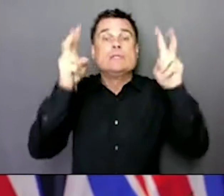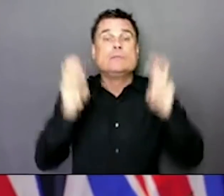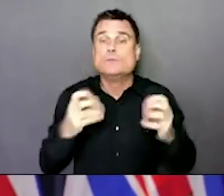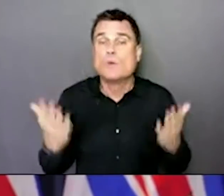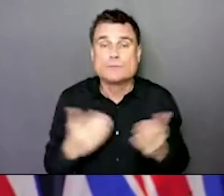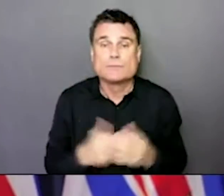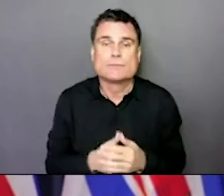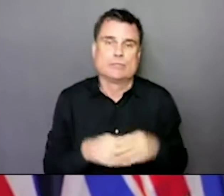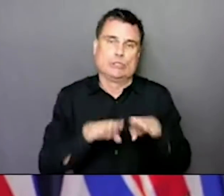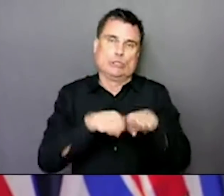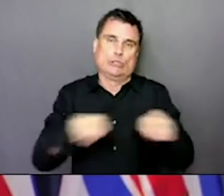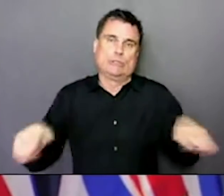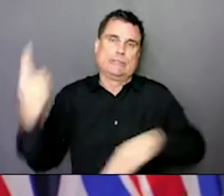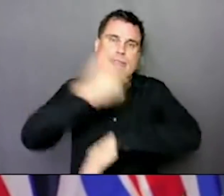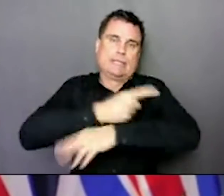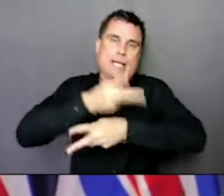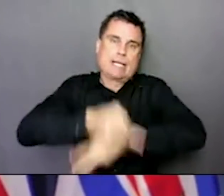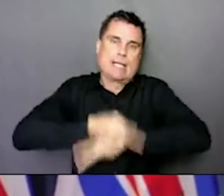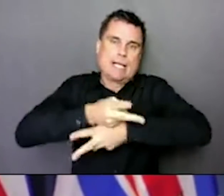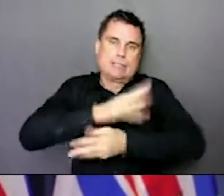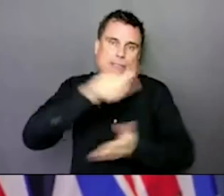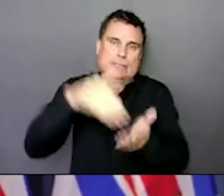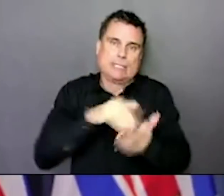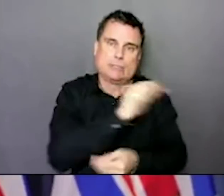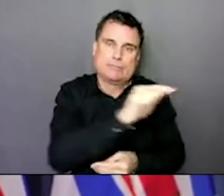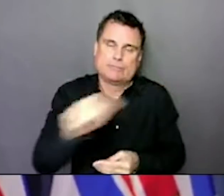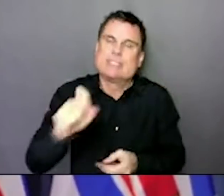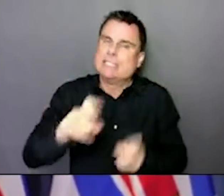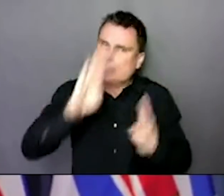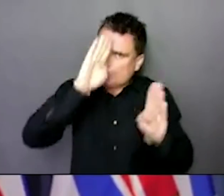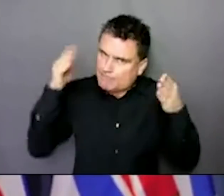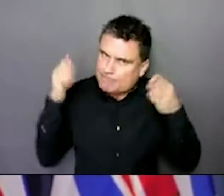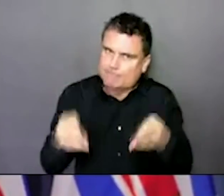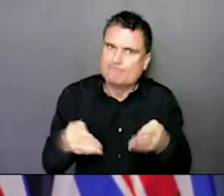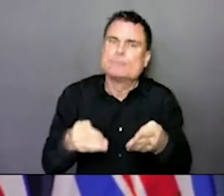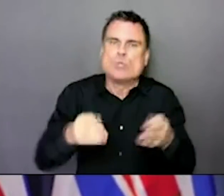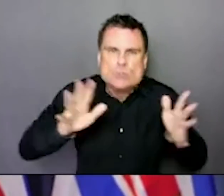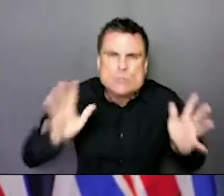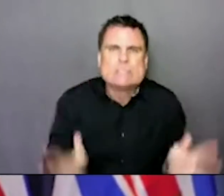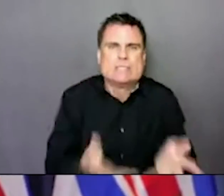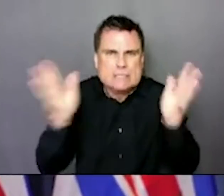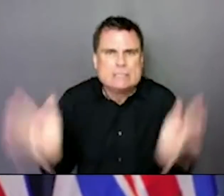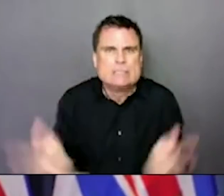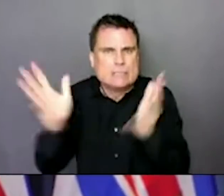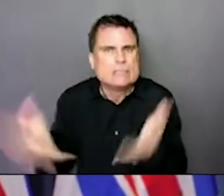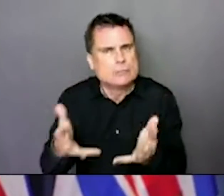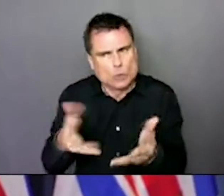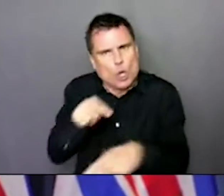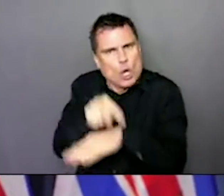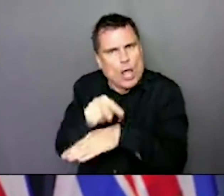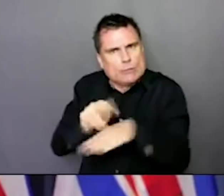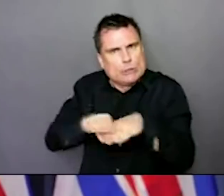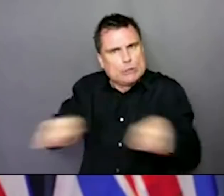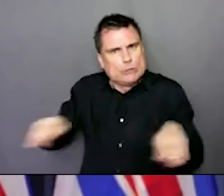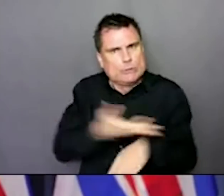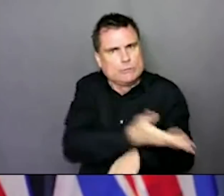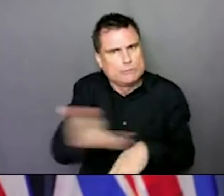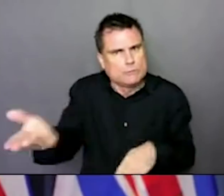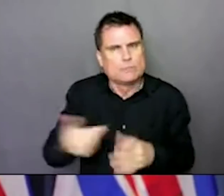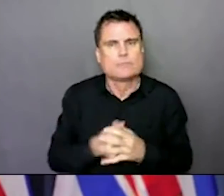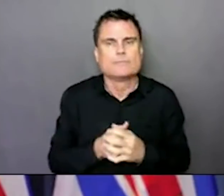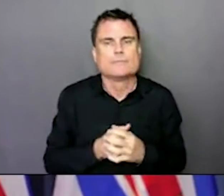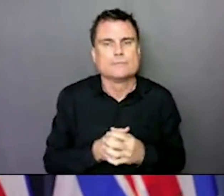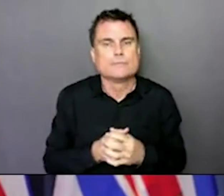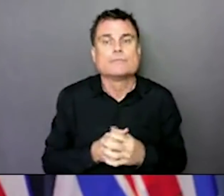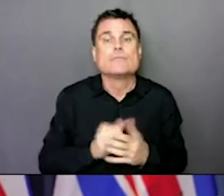where they live, regardless of their political perspective, understand and recognize that childcare is fundamental to our economic well-being, as